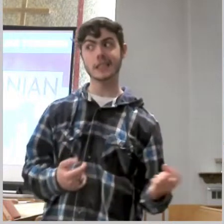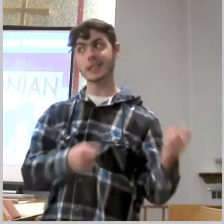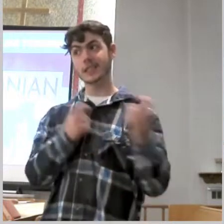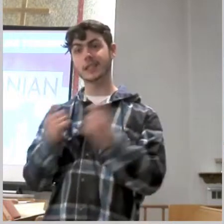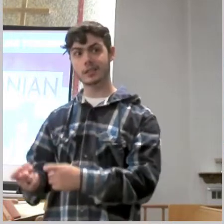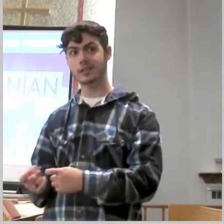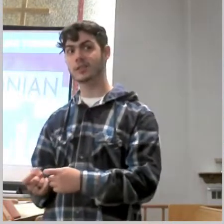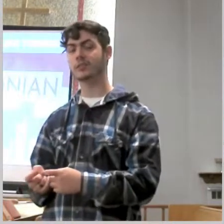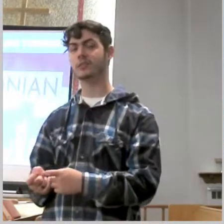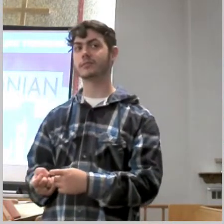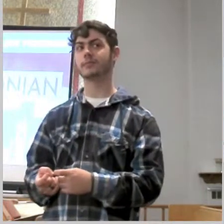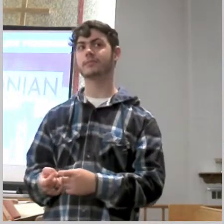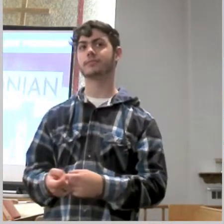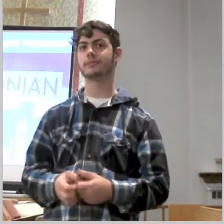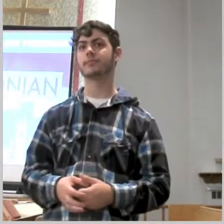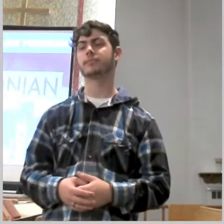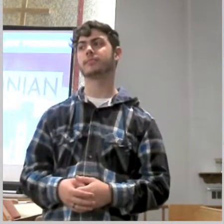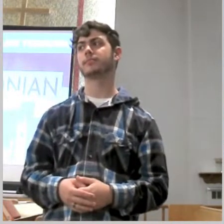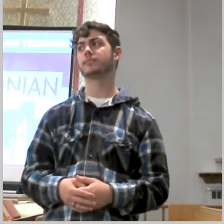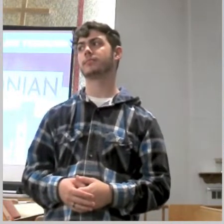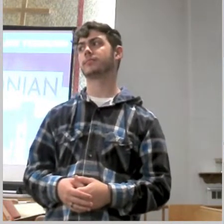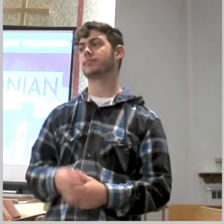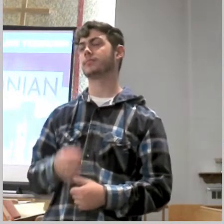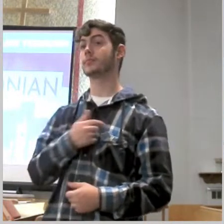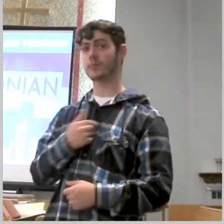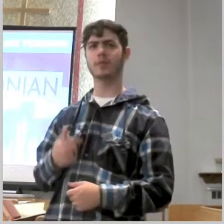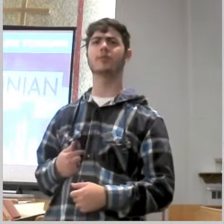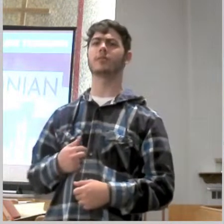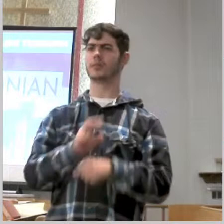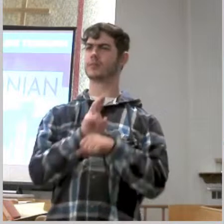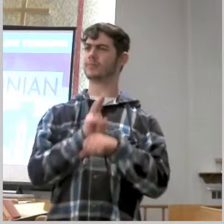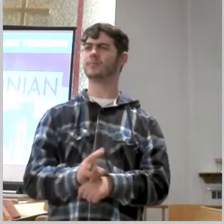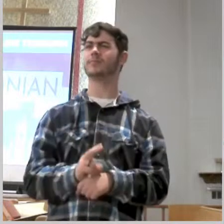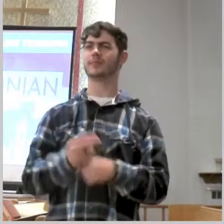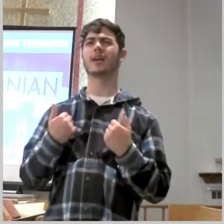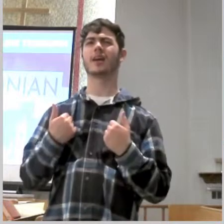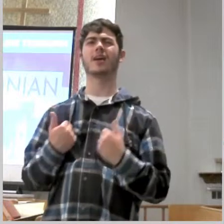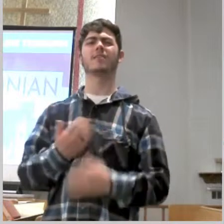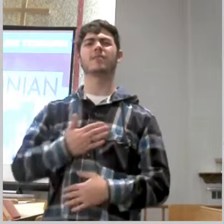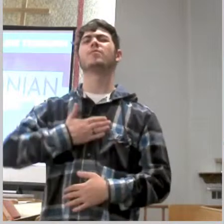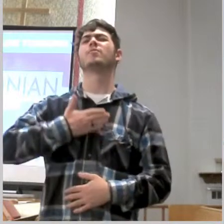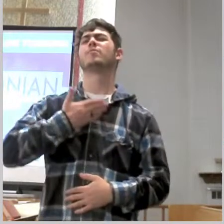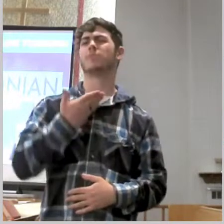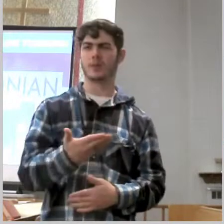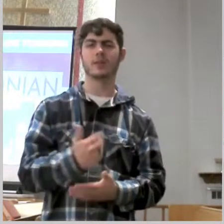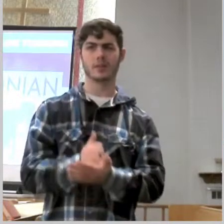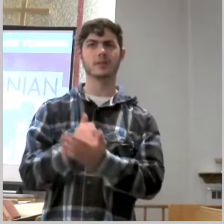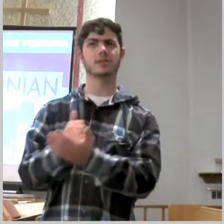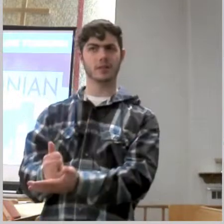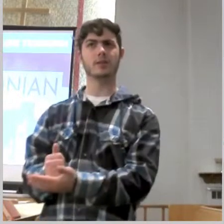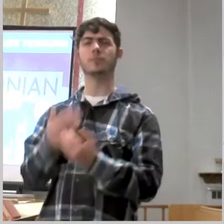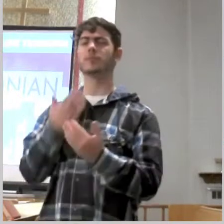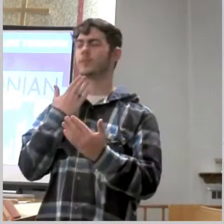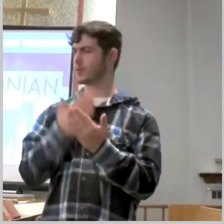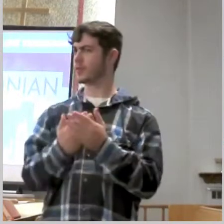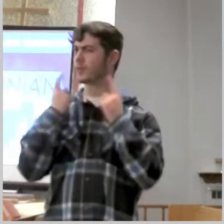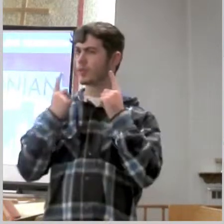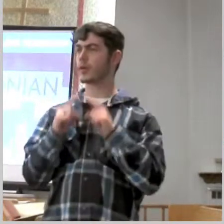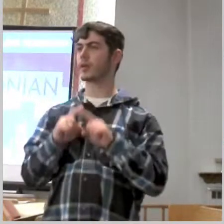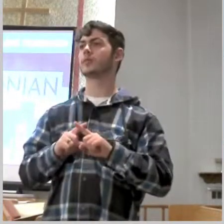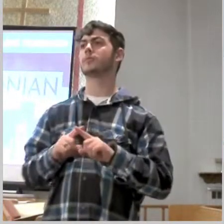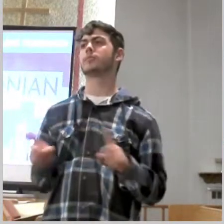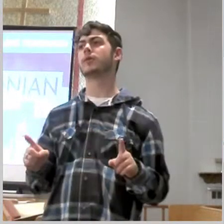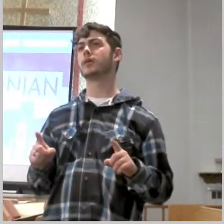You know, we often have good thoughts, and we often have a willingness to help, but we don't understand sacrificial giving